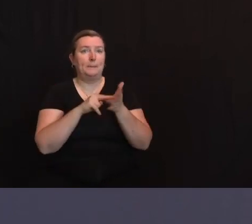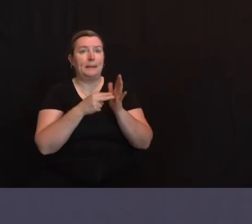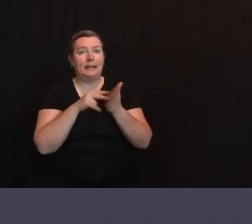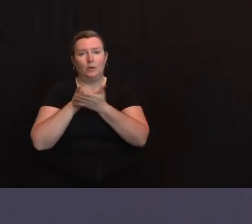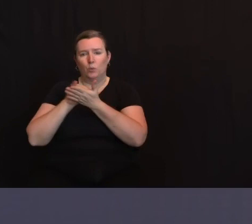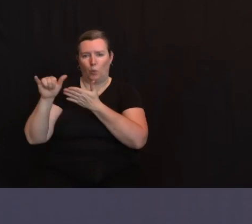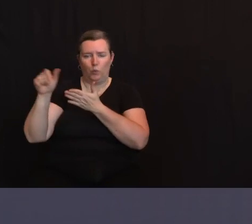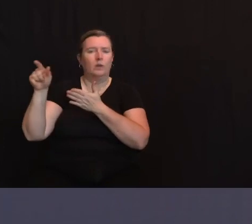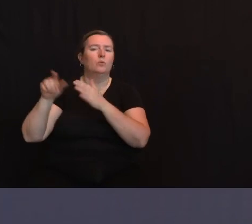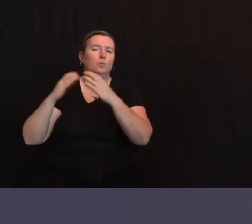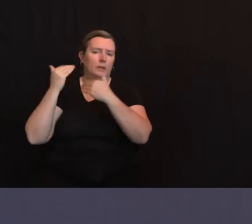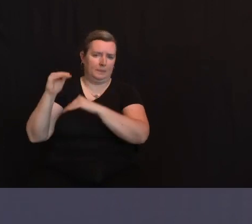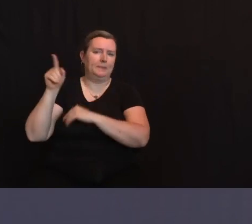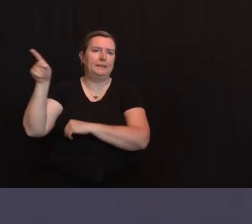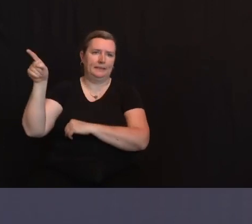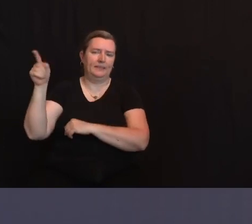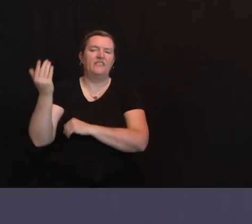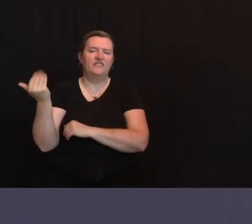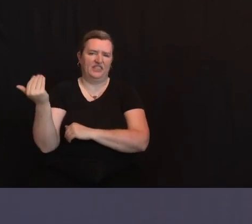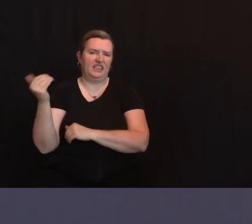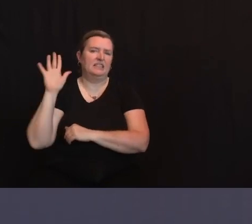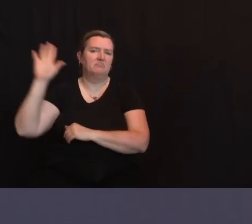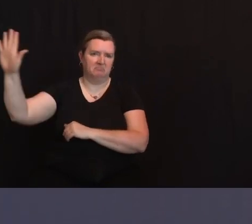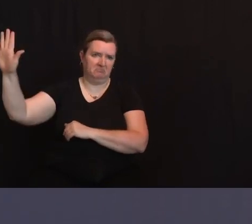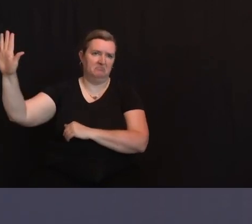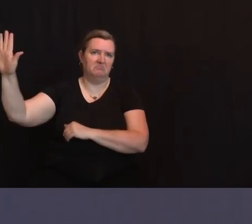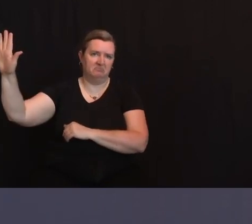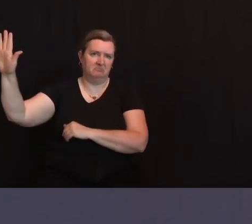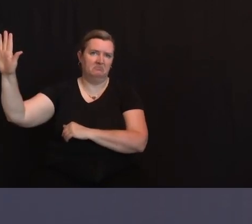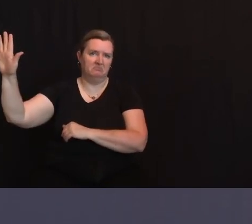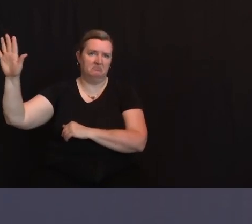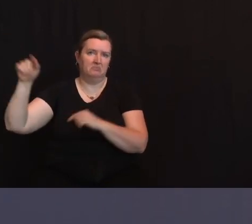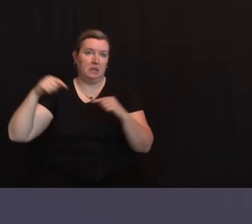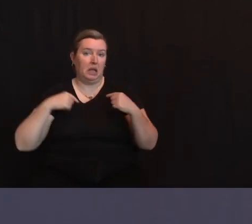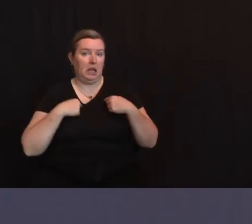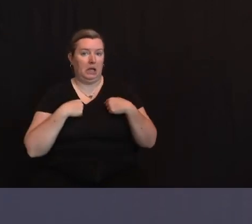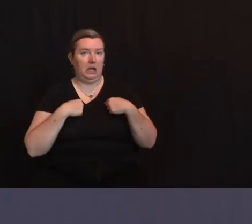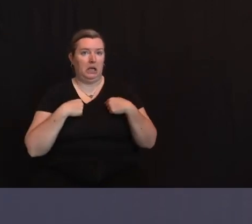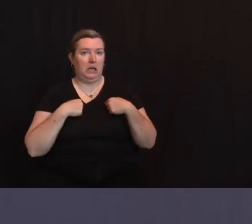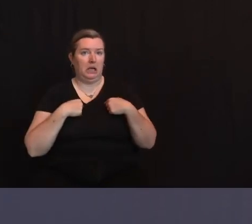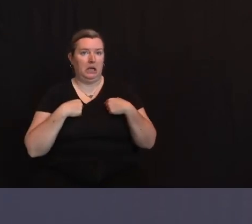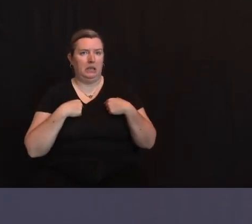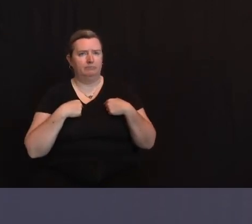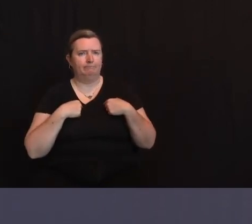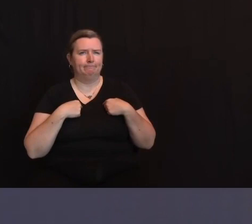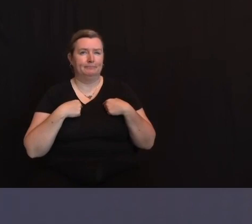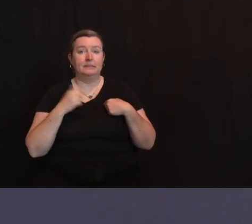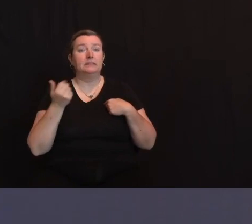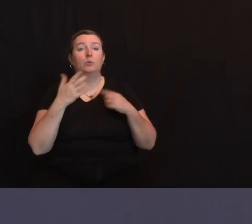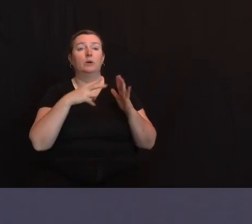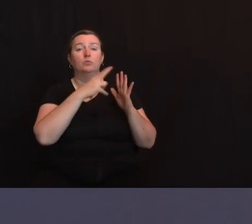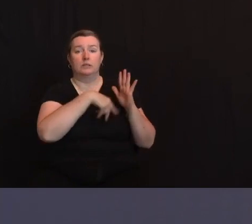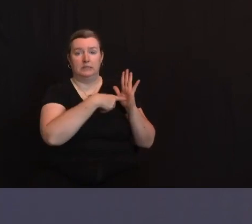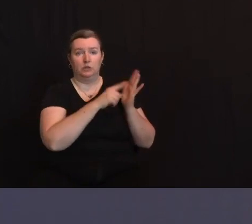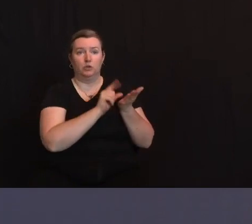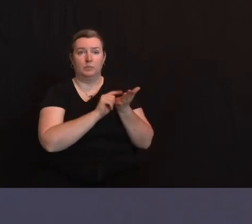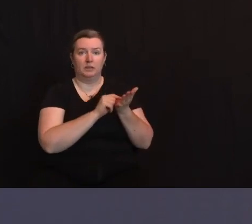New York has 15, and this was a question from a reader, and I didn't know the answer. Okay. They said, why won't New Jersey increase it from